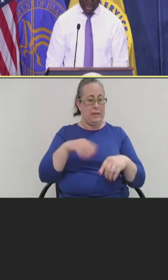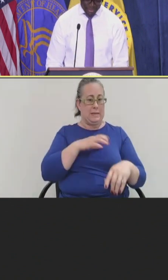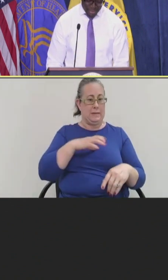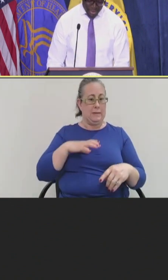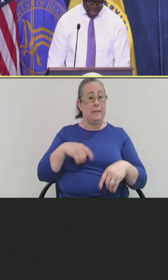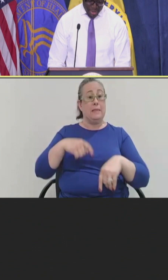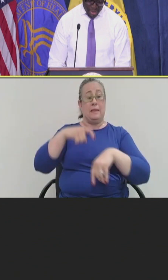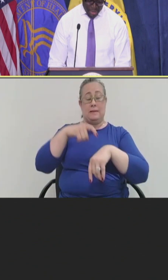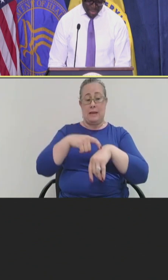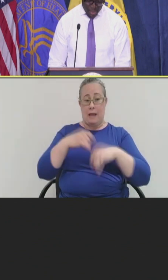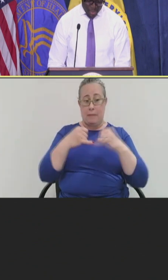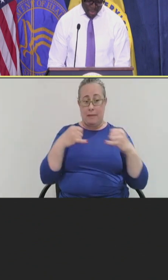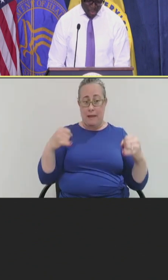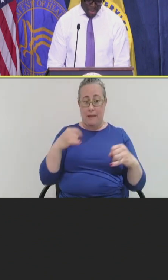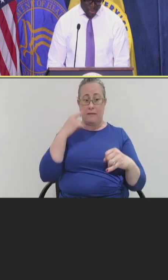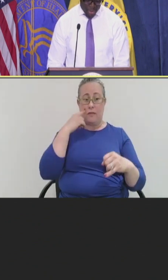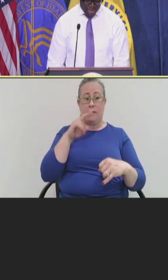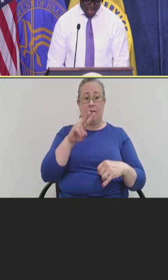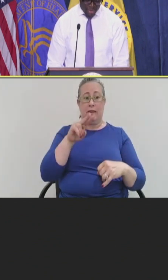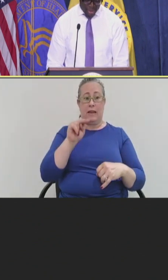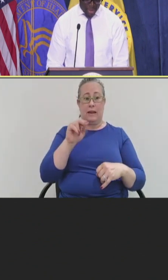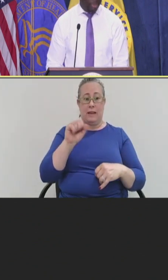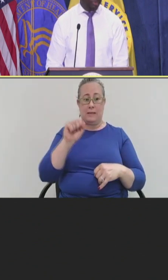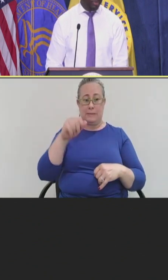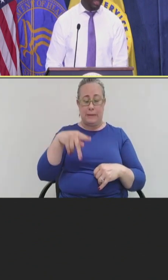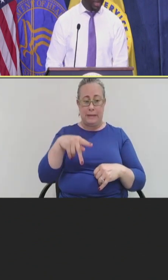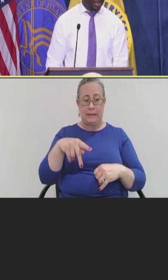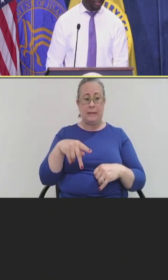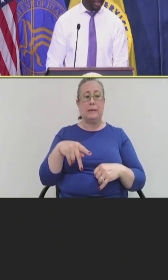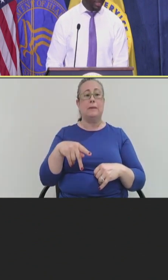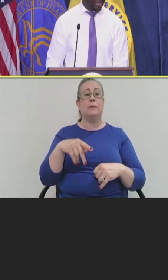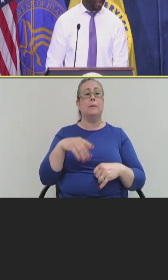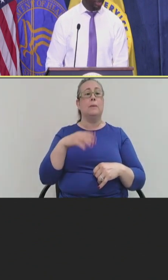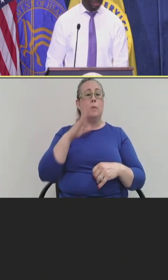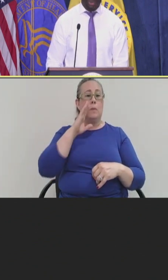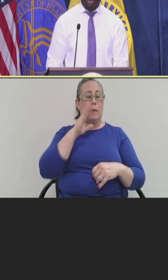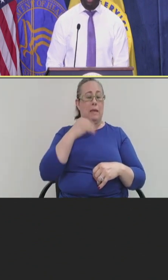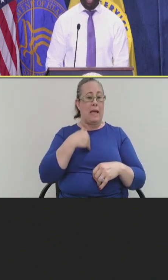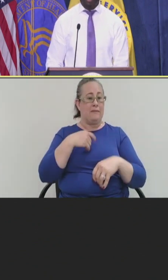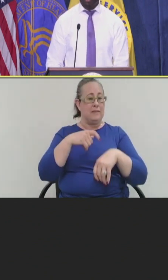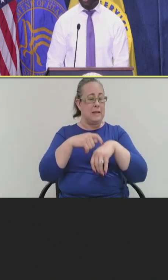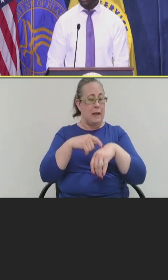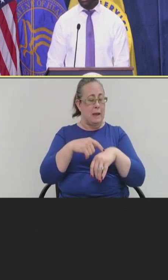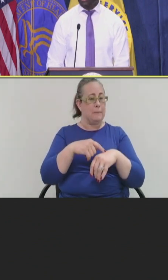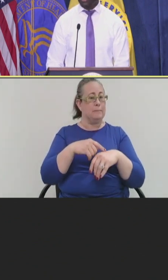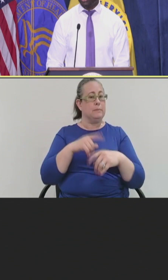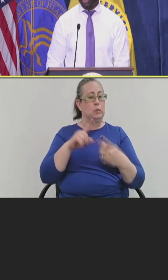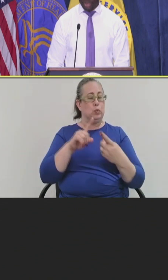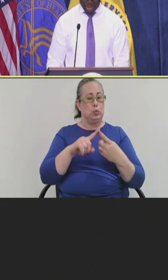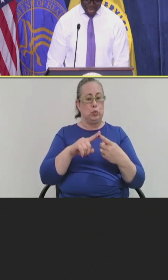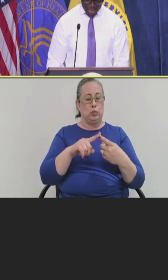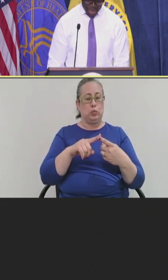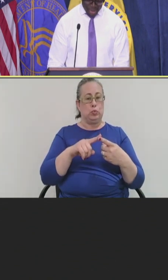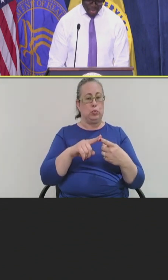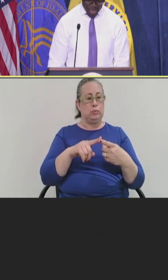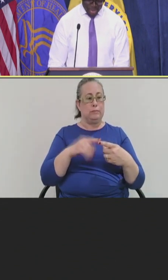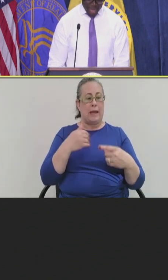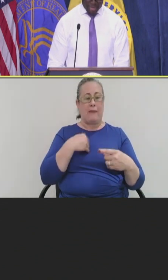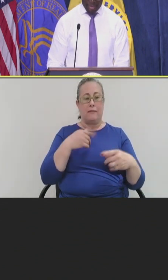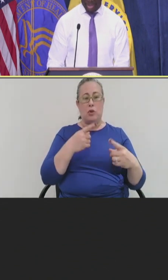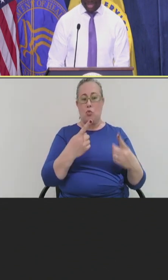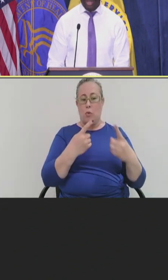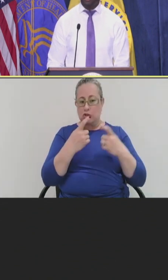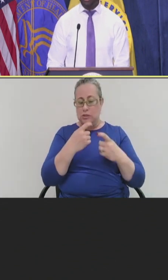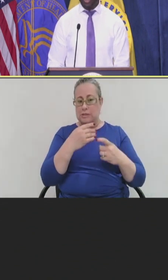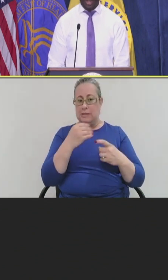timeline that we are working with. There will be time dedicated to questions and discussions after